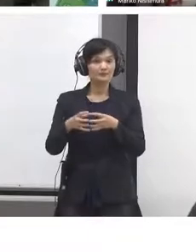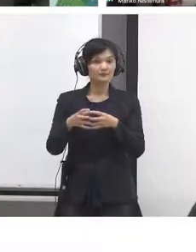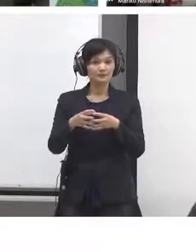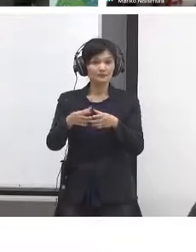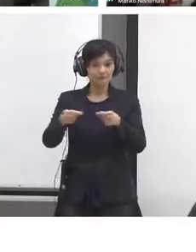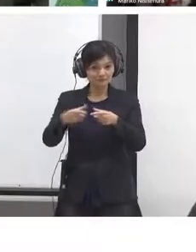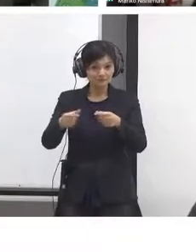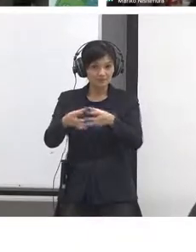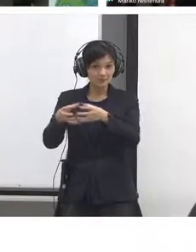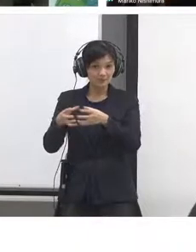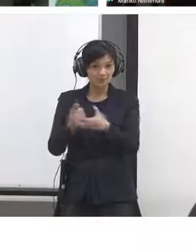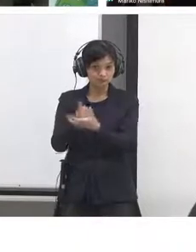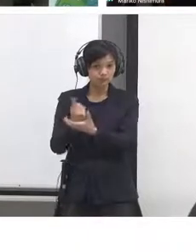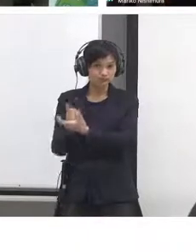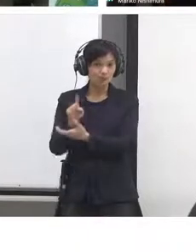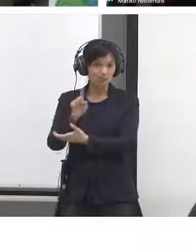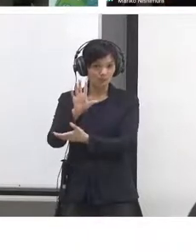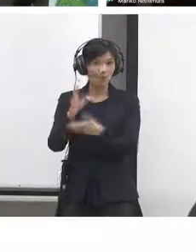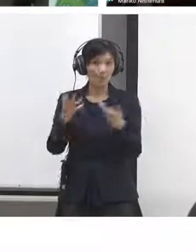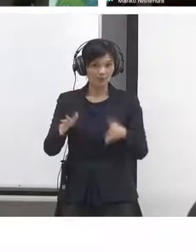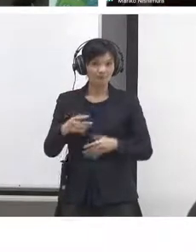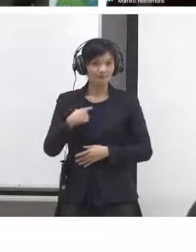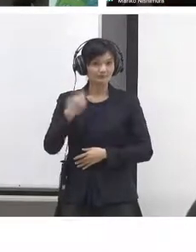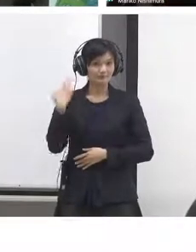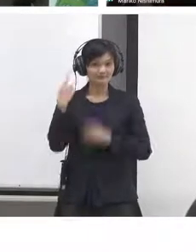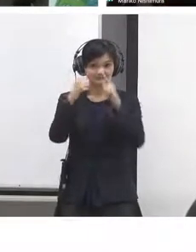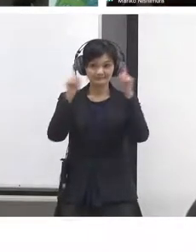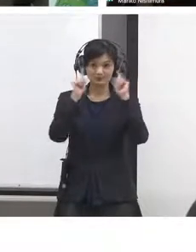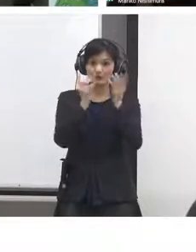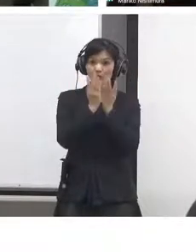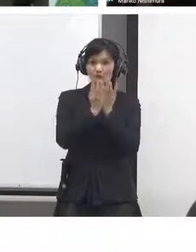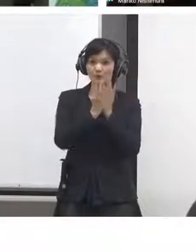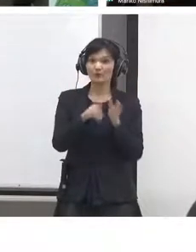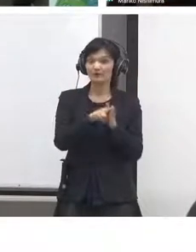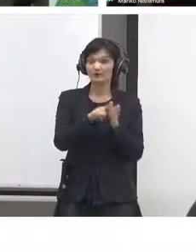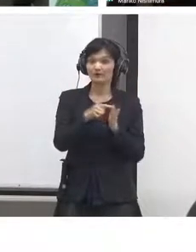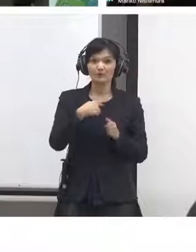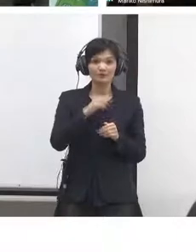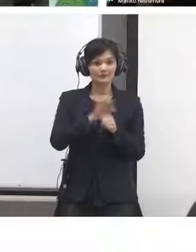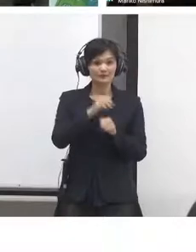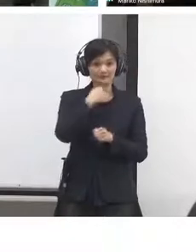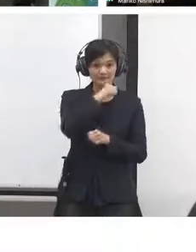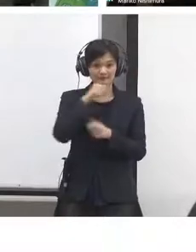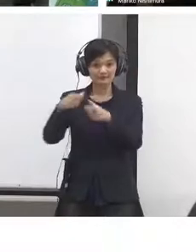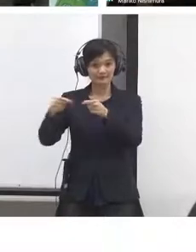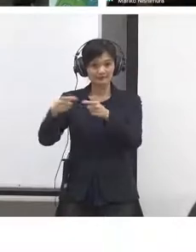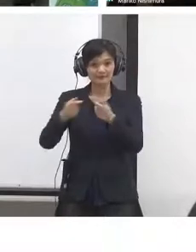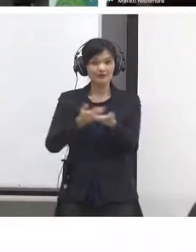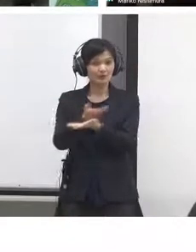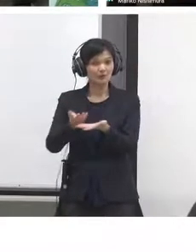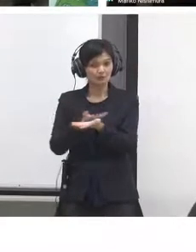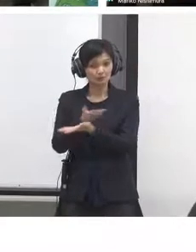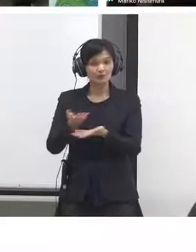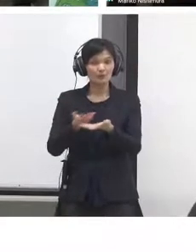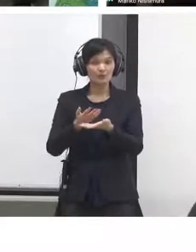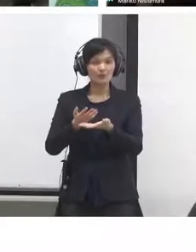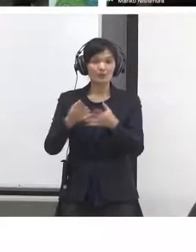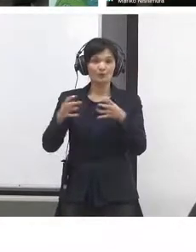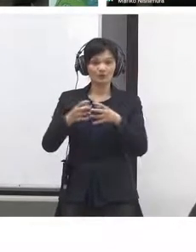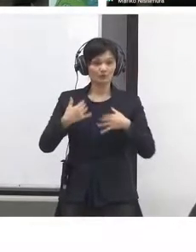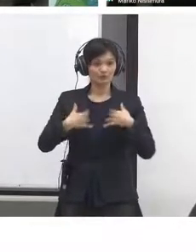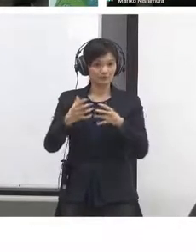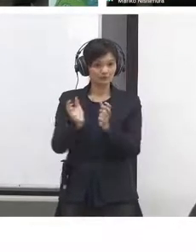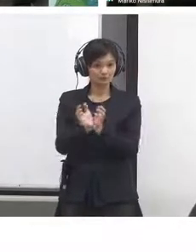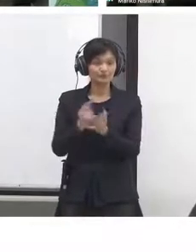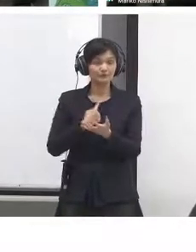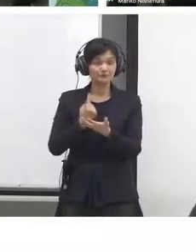university, I was working for Taiwan-Japan Communication Club. So it is